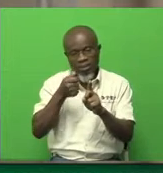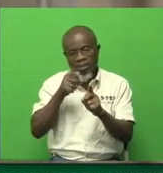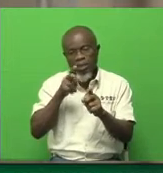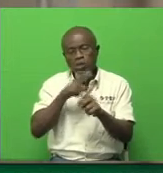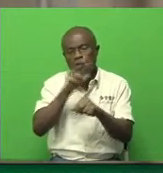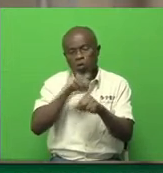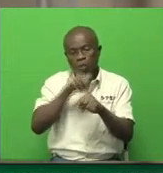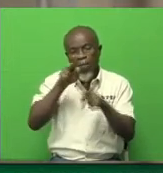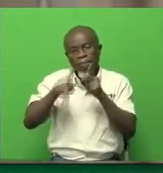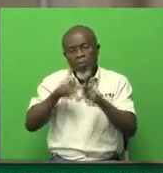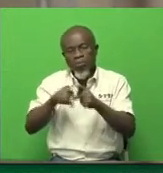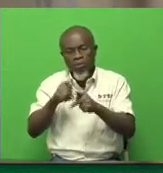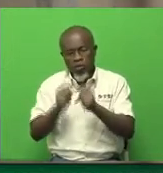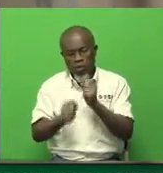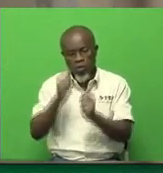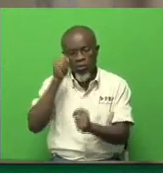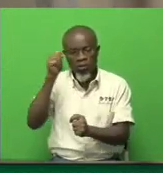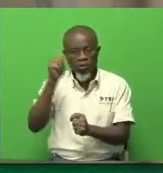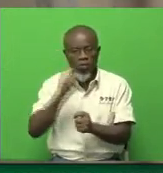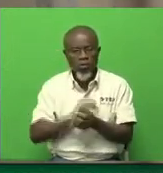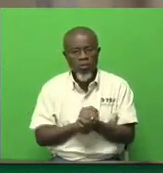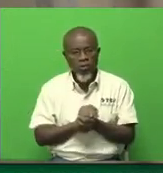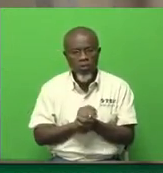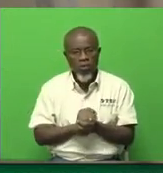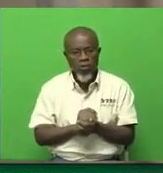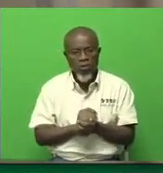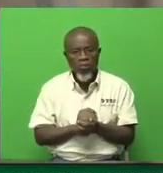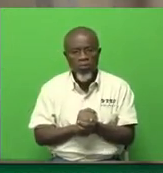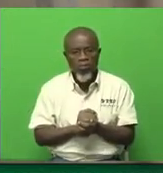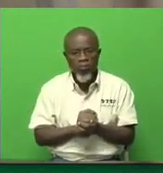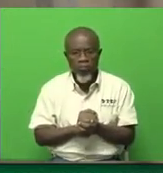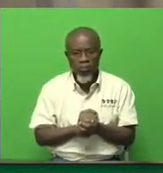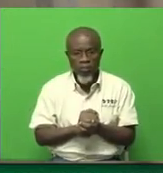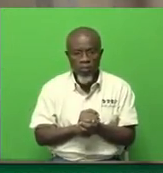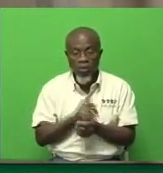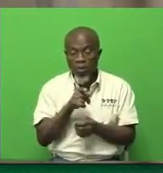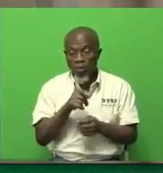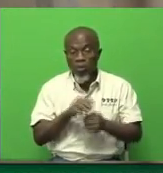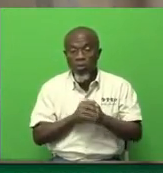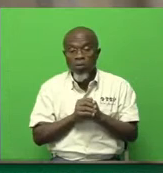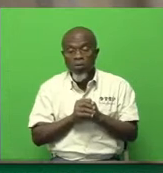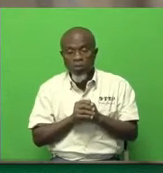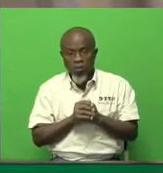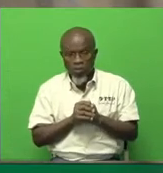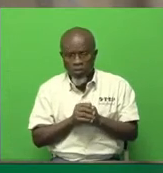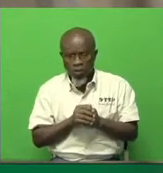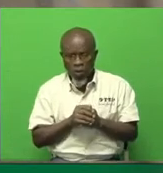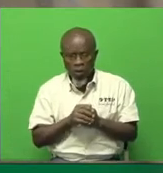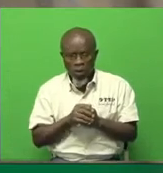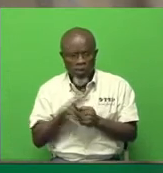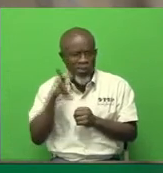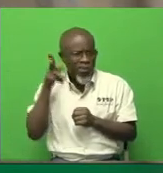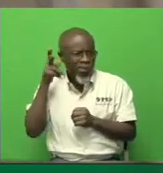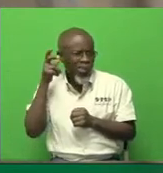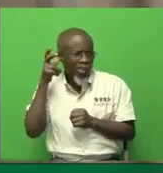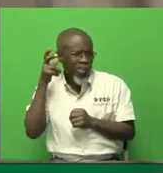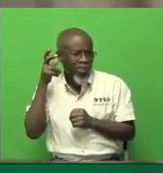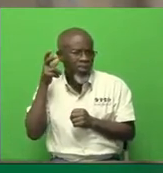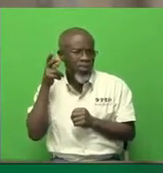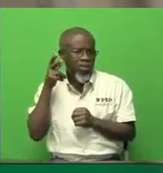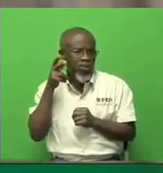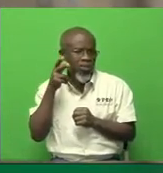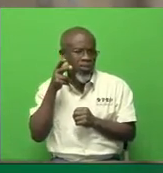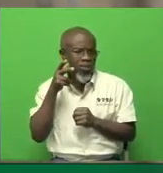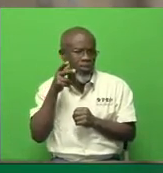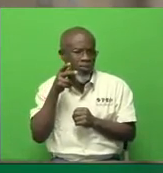are real Mr Deputy speaker or listening to my colleague from